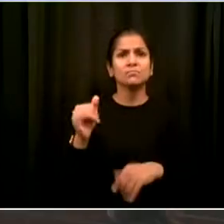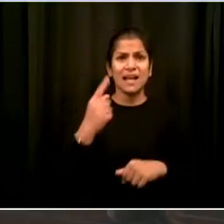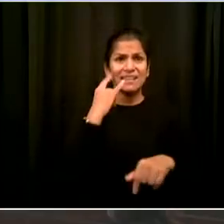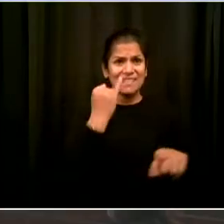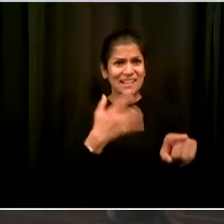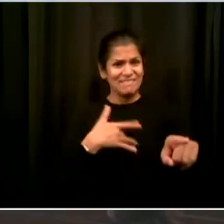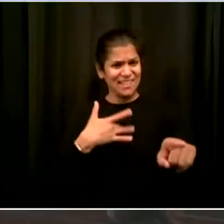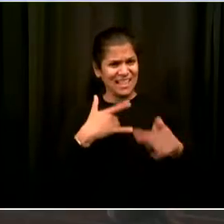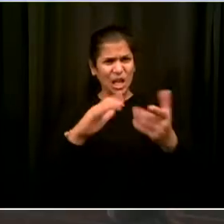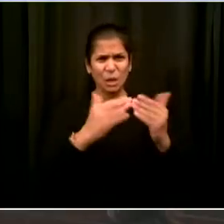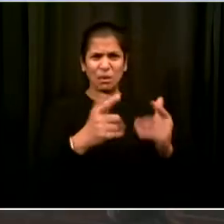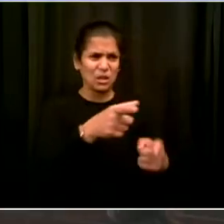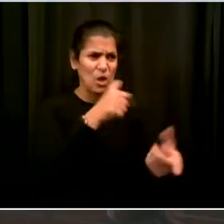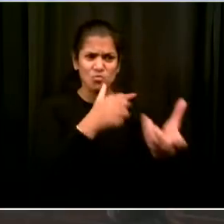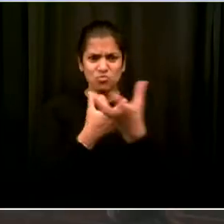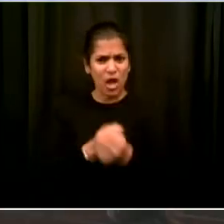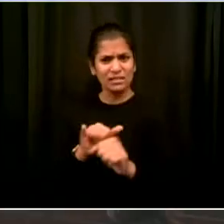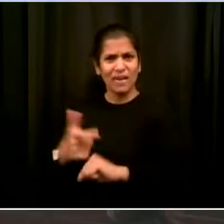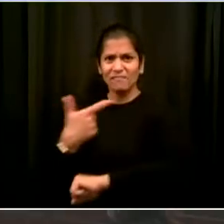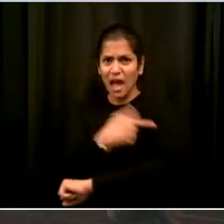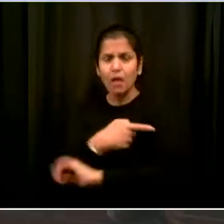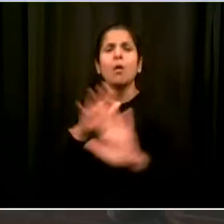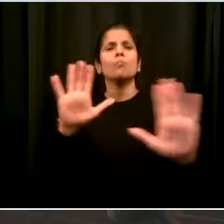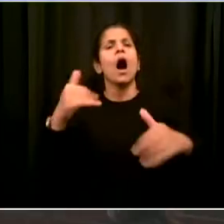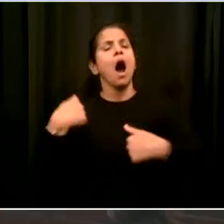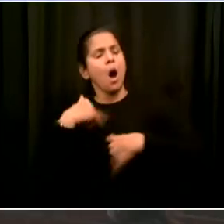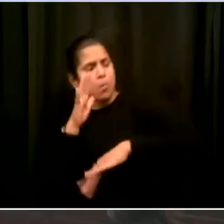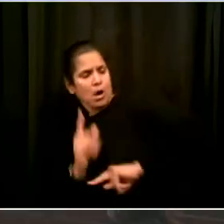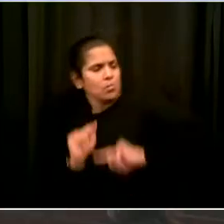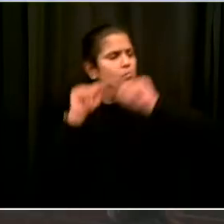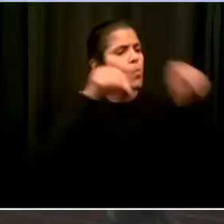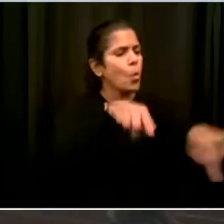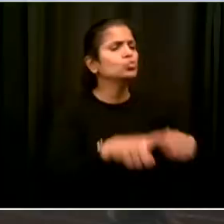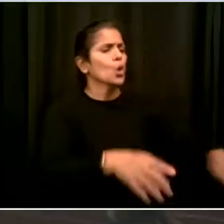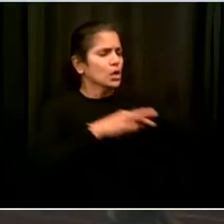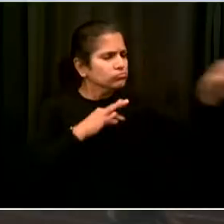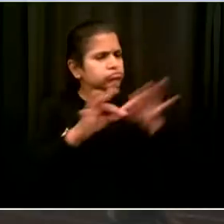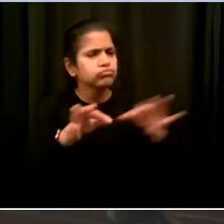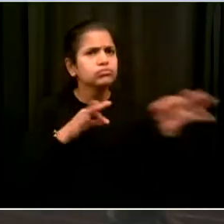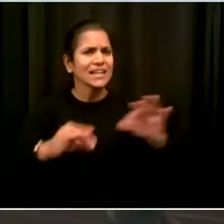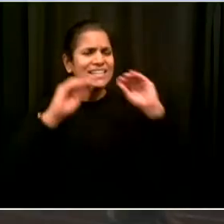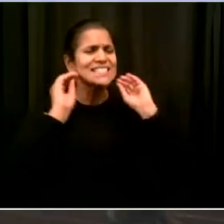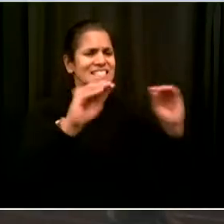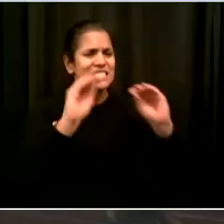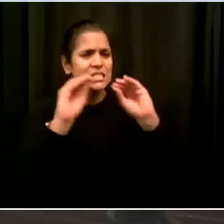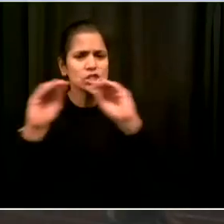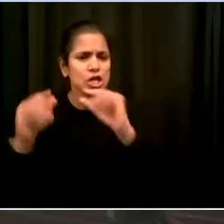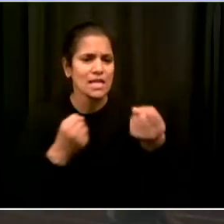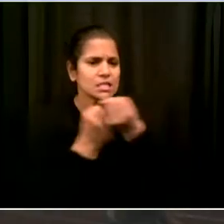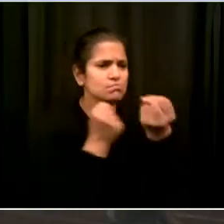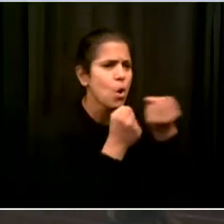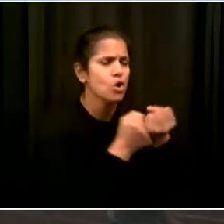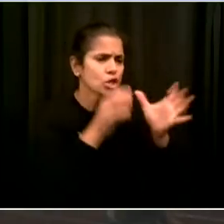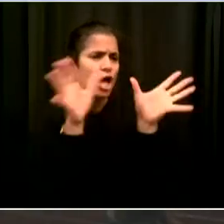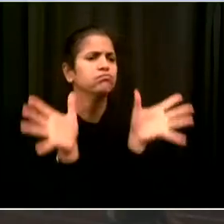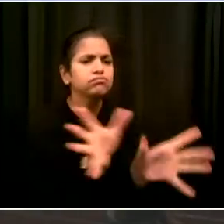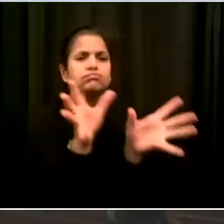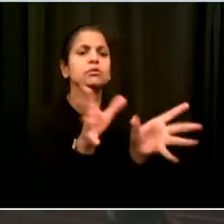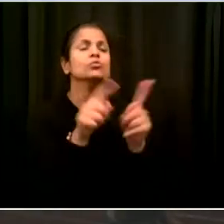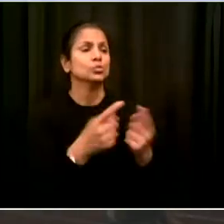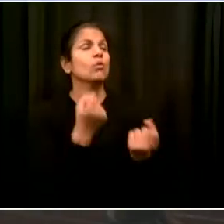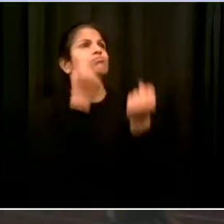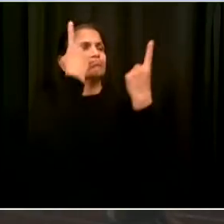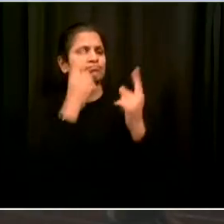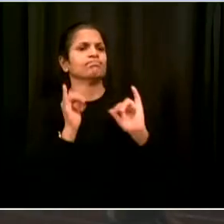only educate, but build the infrastructure to give the vaccines. An additional critical part of the command center will be transparency and reporting. We'll